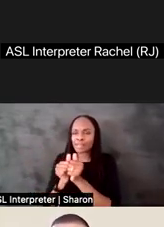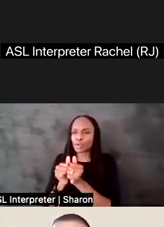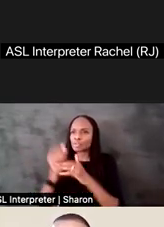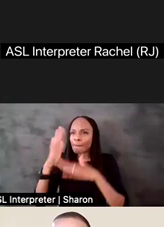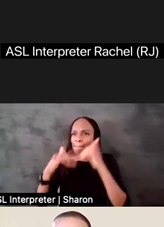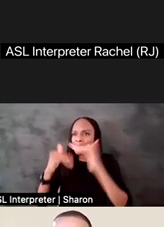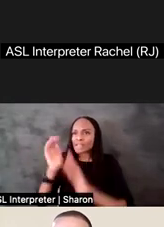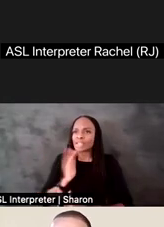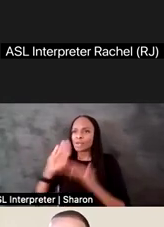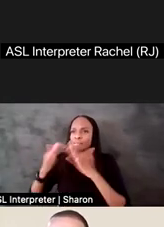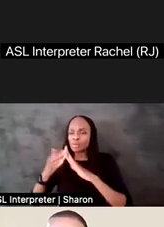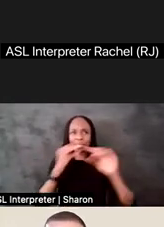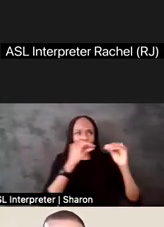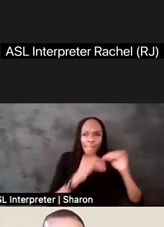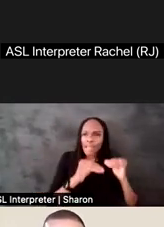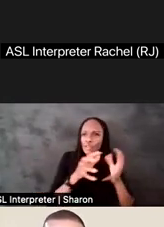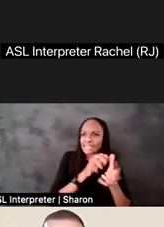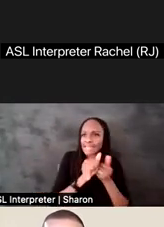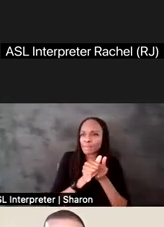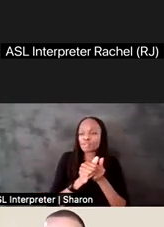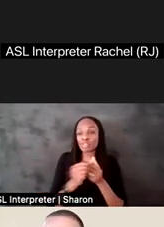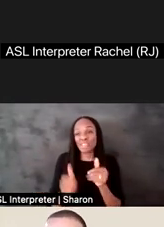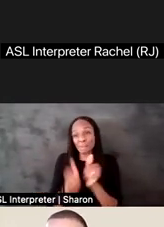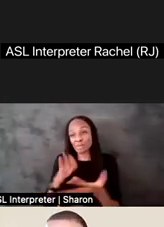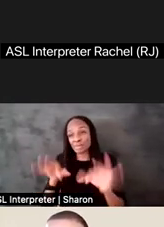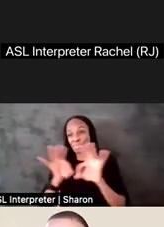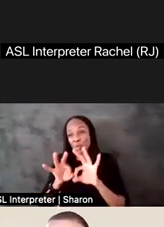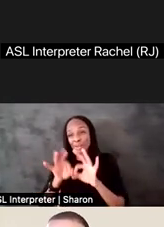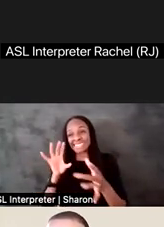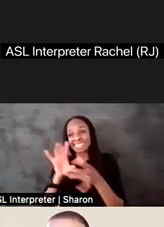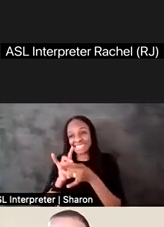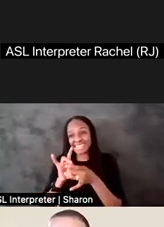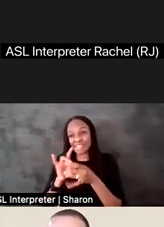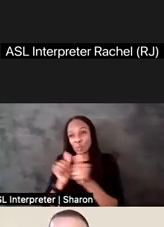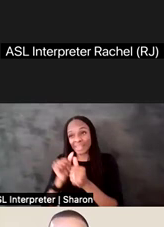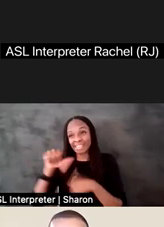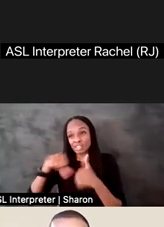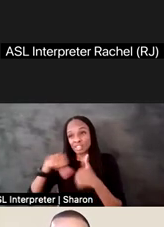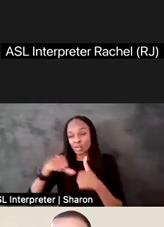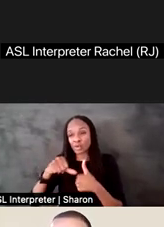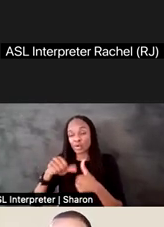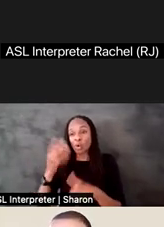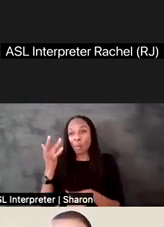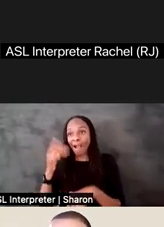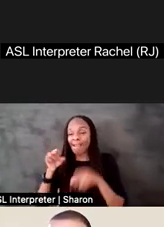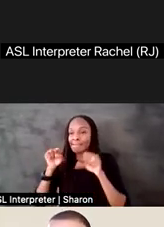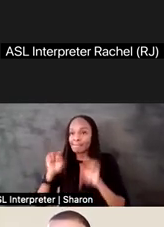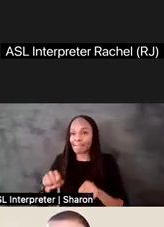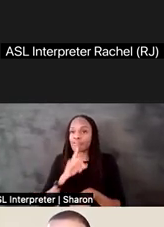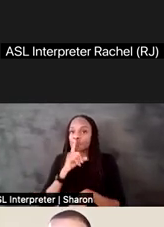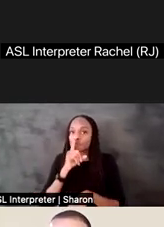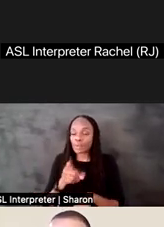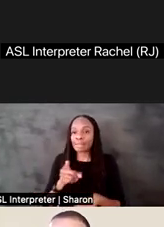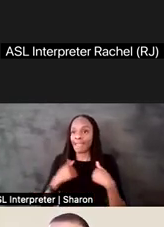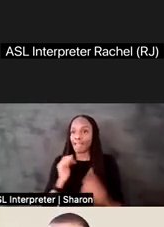repair damages and most importantly to reconnect with each other so that we can restore our daily lives